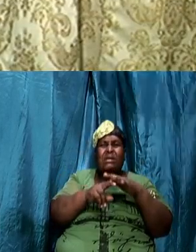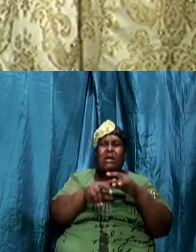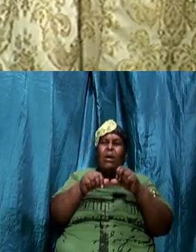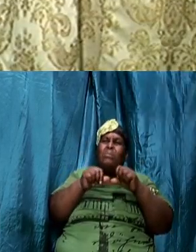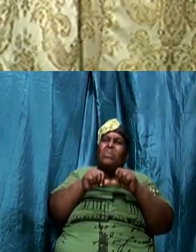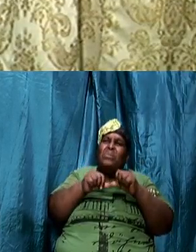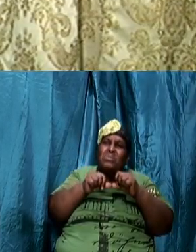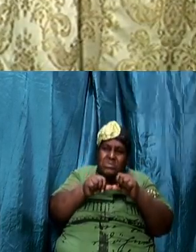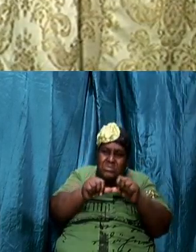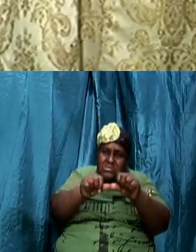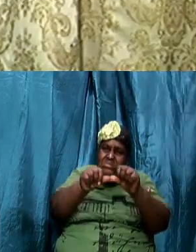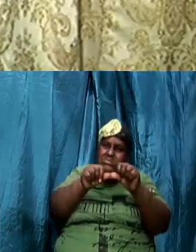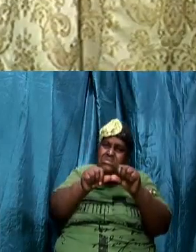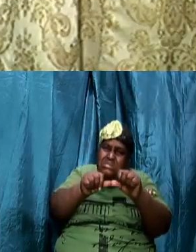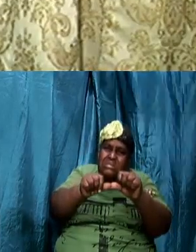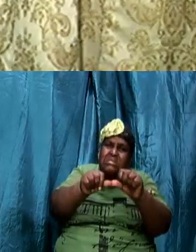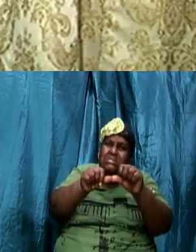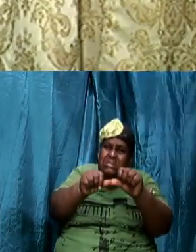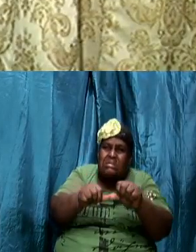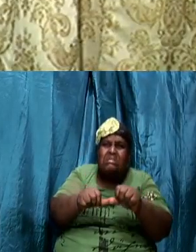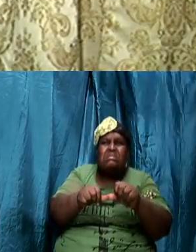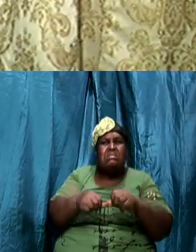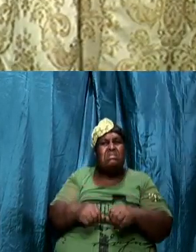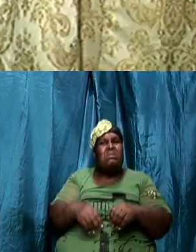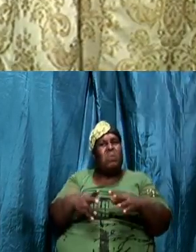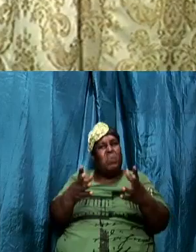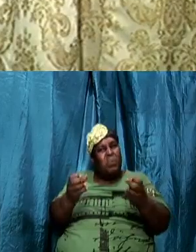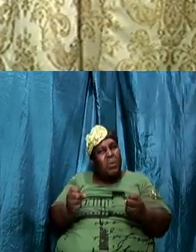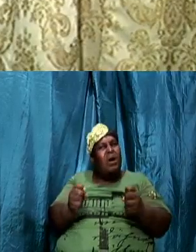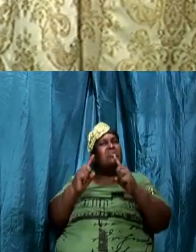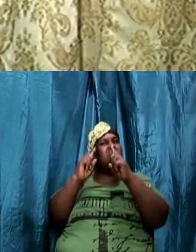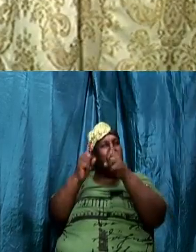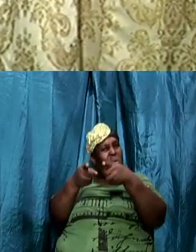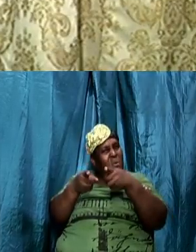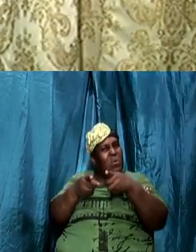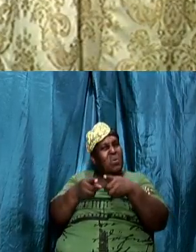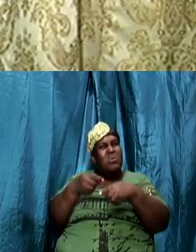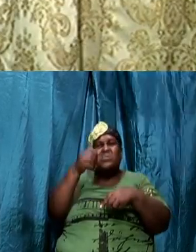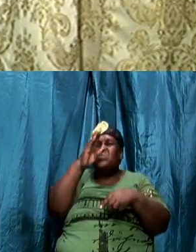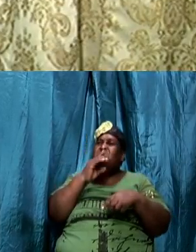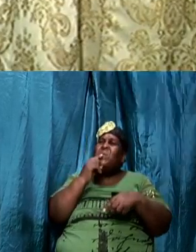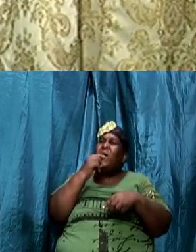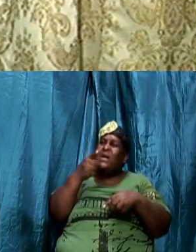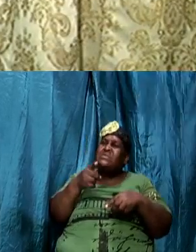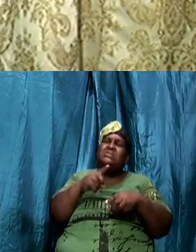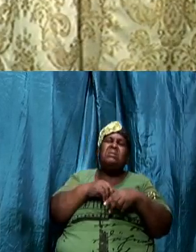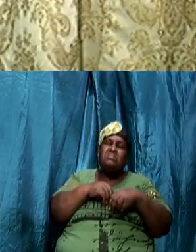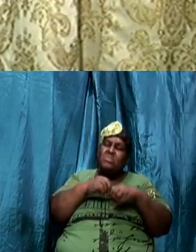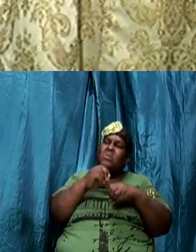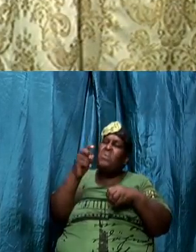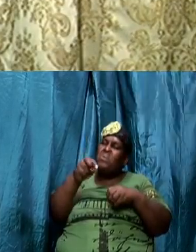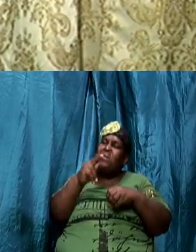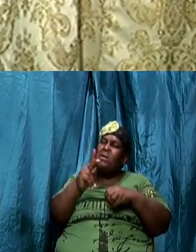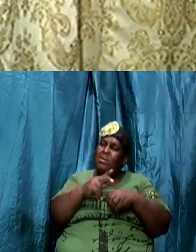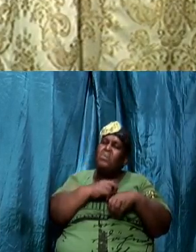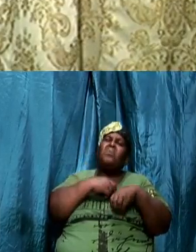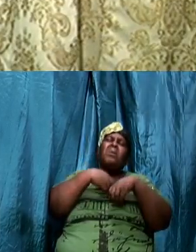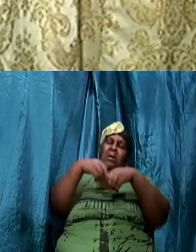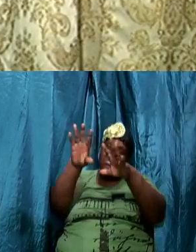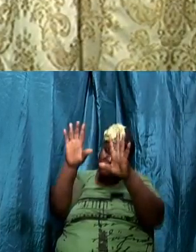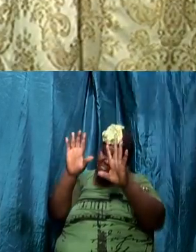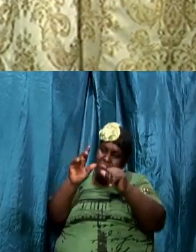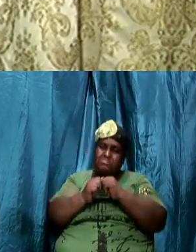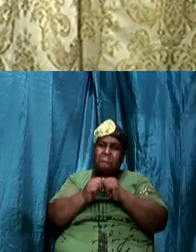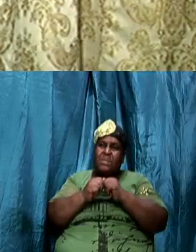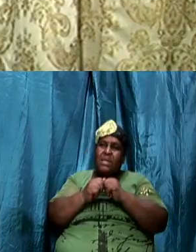God and said, God, nothing wrong with it. God, I'm not going to curse him. God draw back and said, go on. The fact that God was angry and his